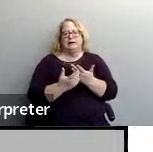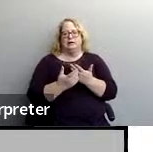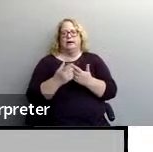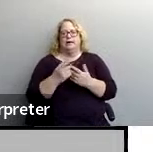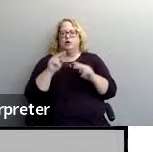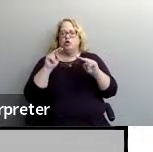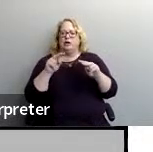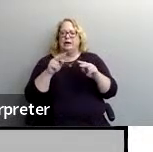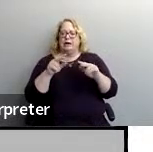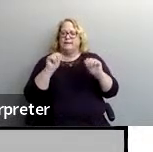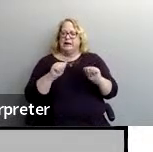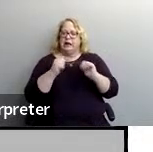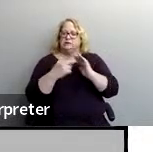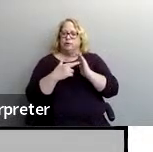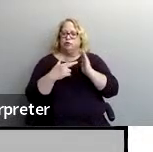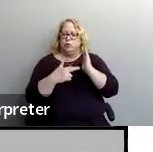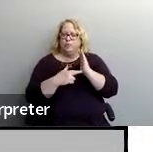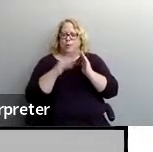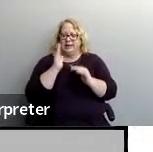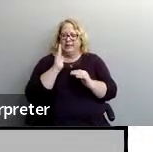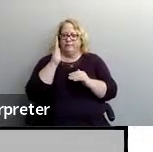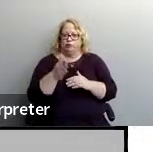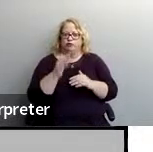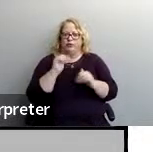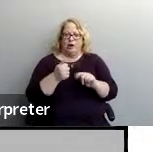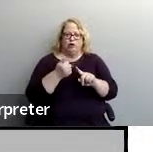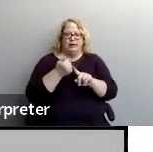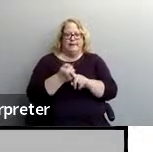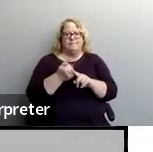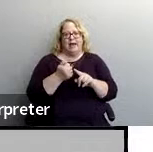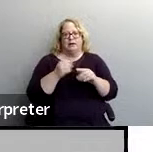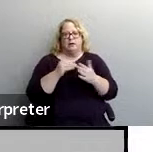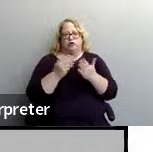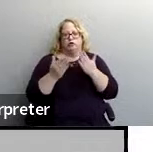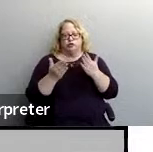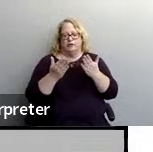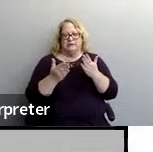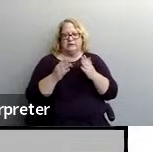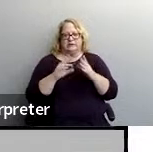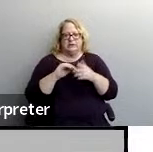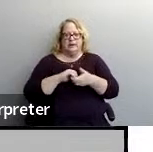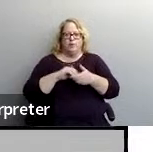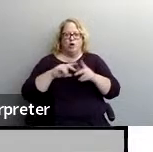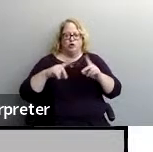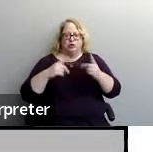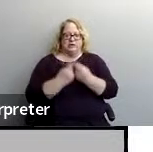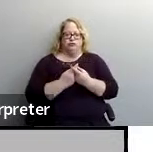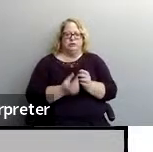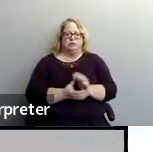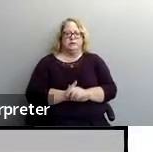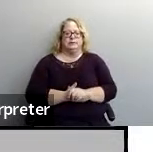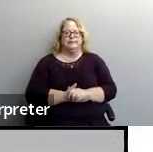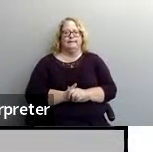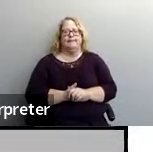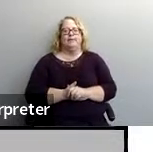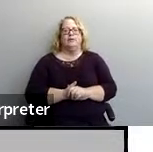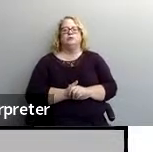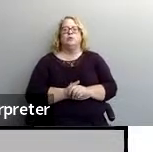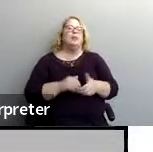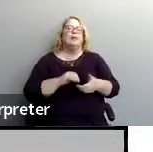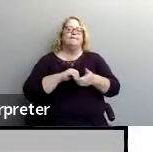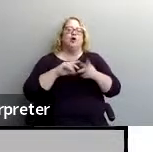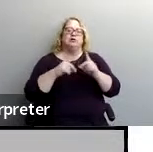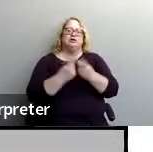projected enrollment that could potentially impact our service delivery in a partner district. And so for partner districts, there are